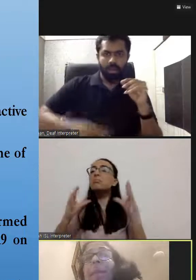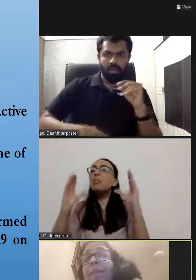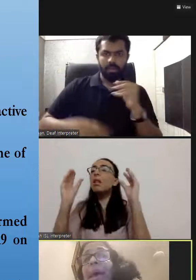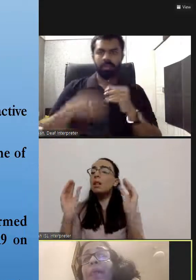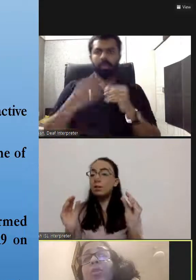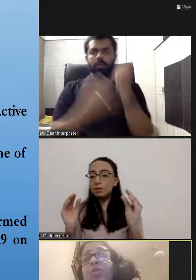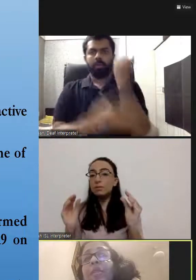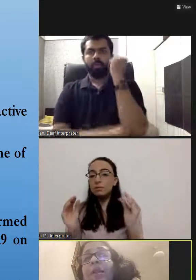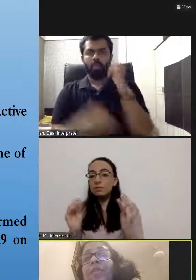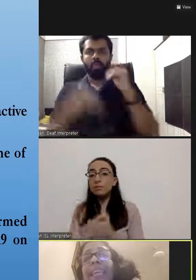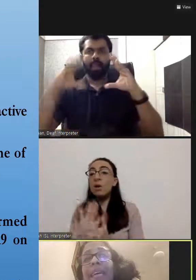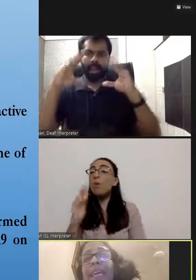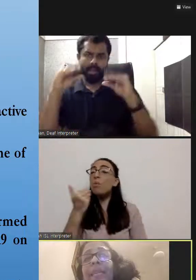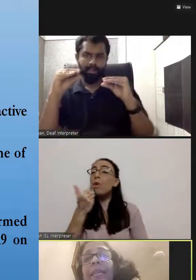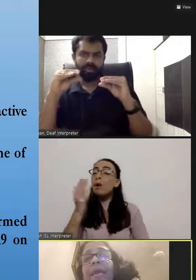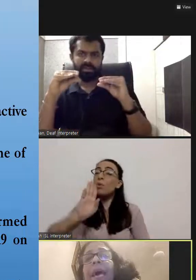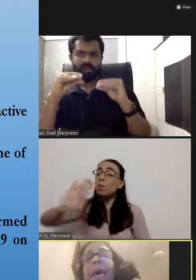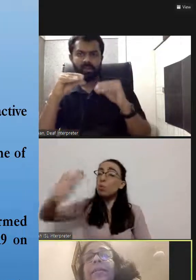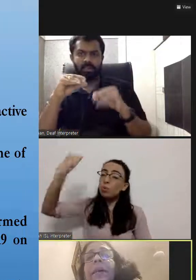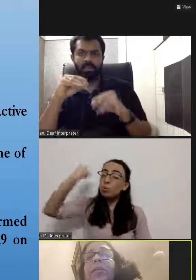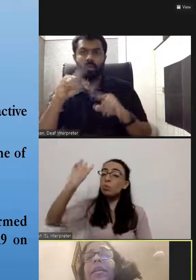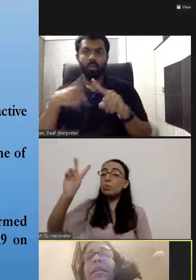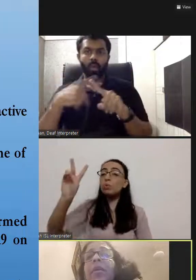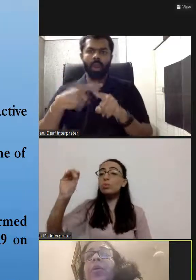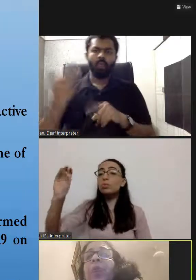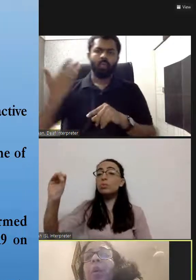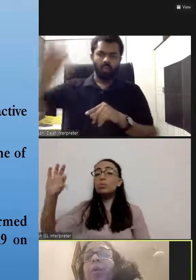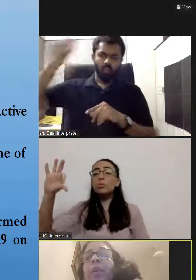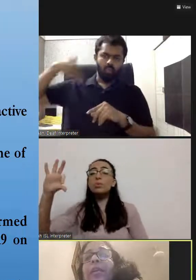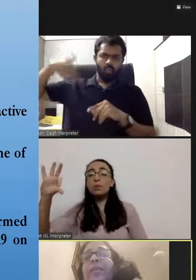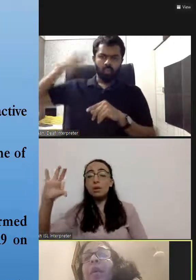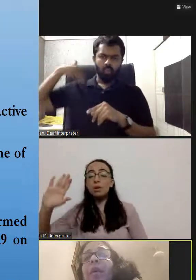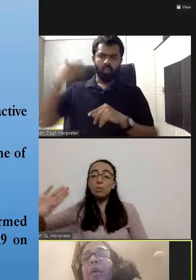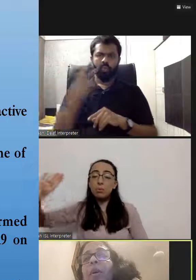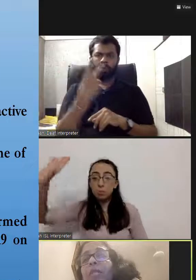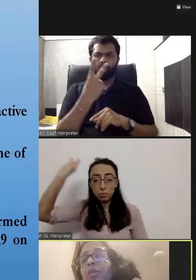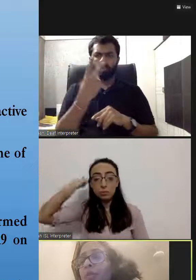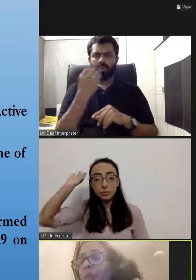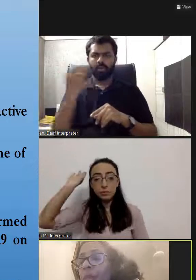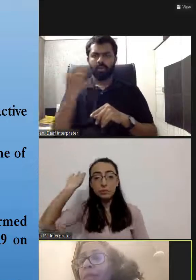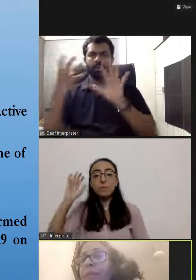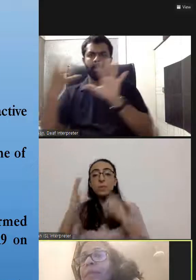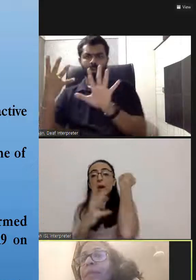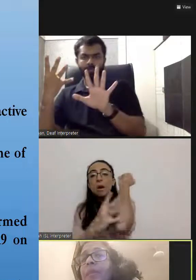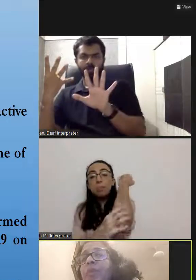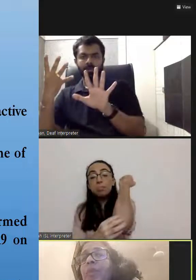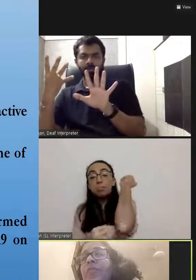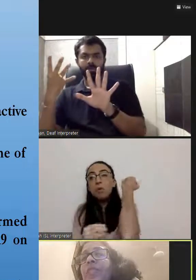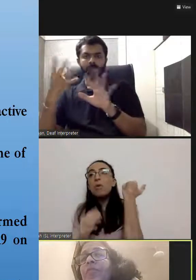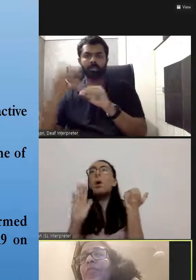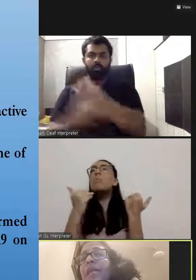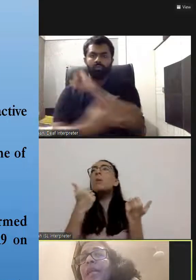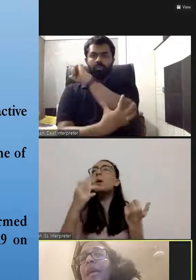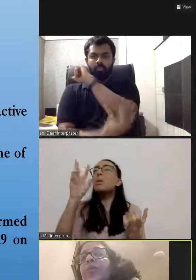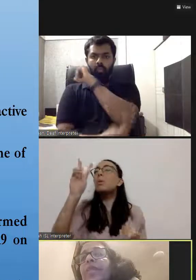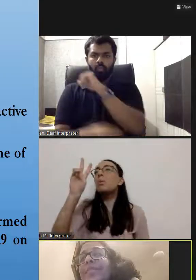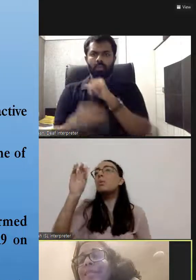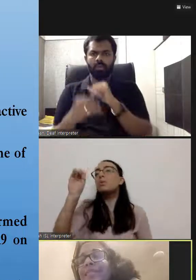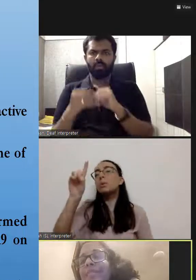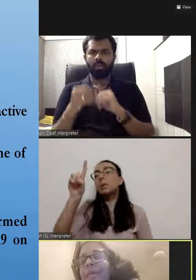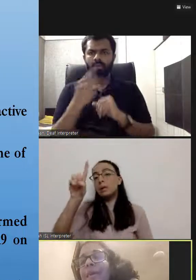was way back in 2009, and the roundtable on poverty were in 2013, 2015,